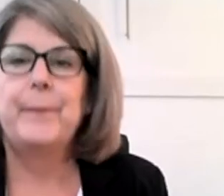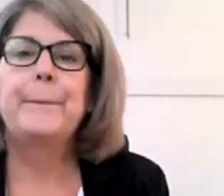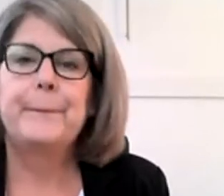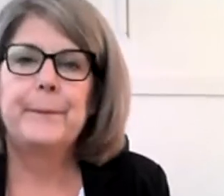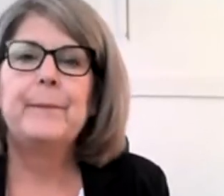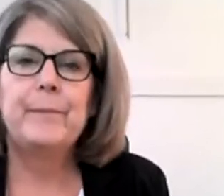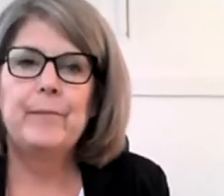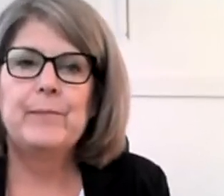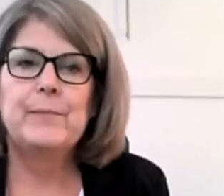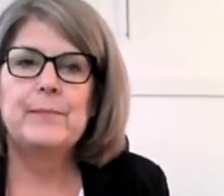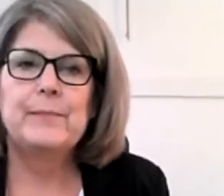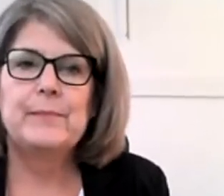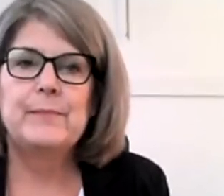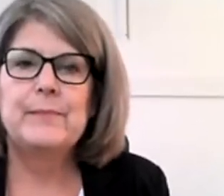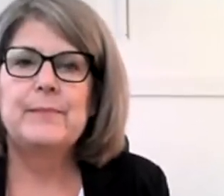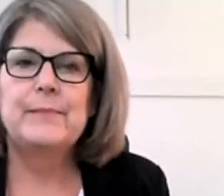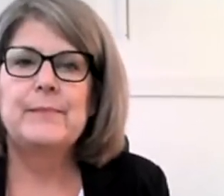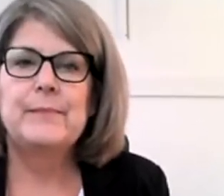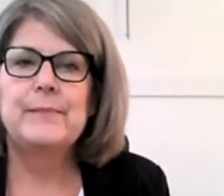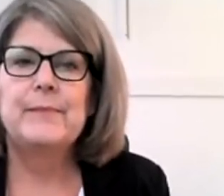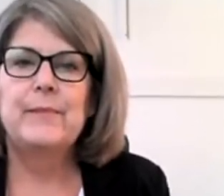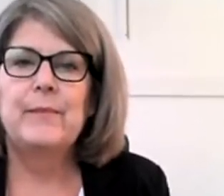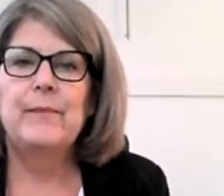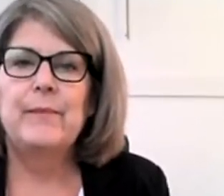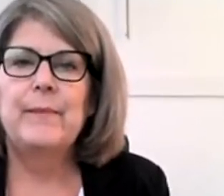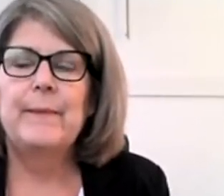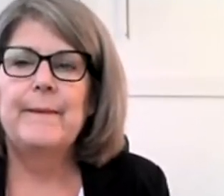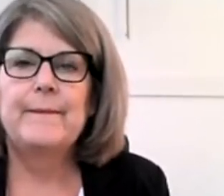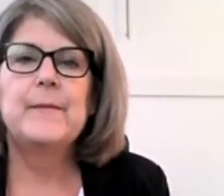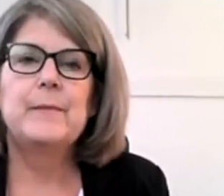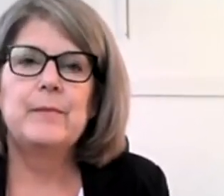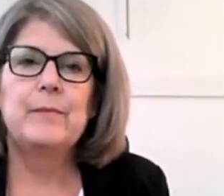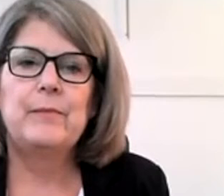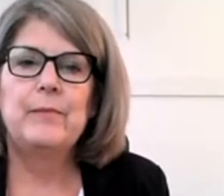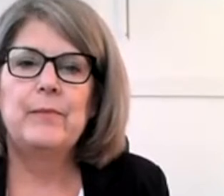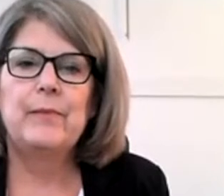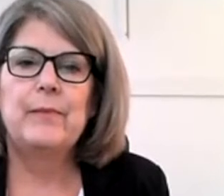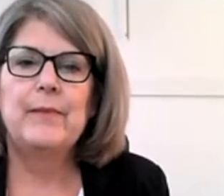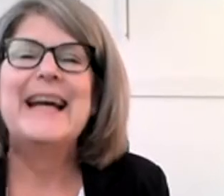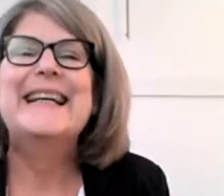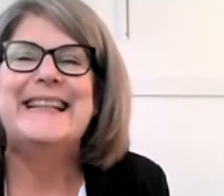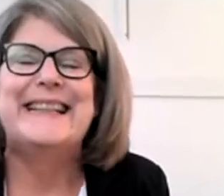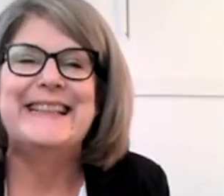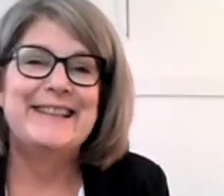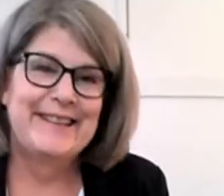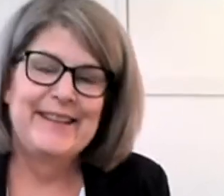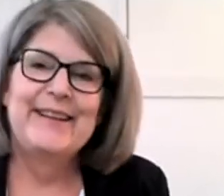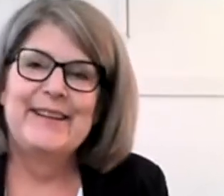for time for small group conversations. So I'm a little hesitant about how to open up the floodgates here.